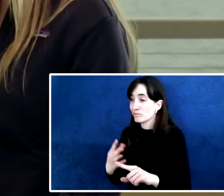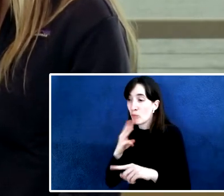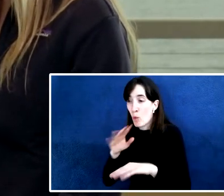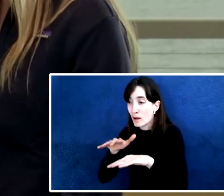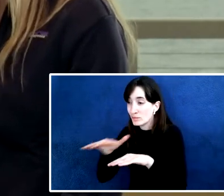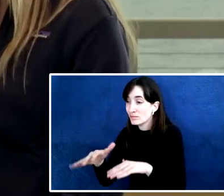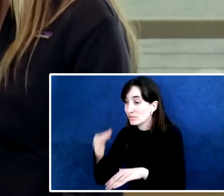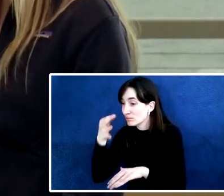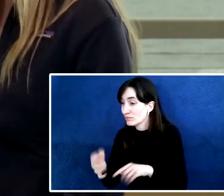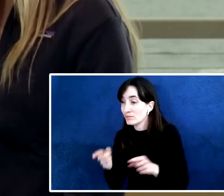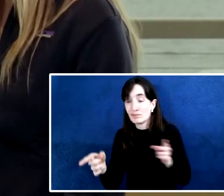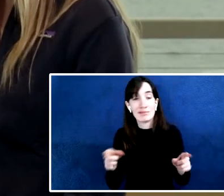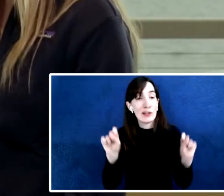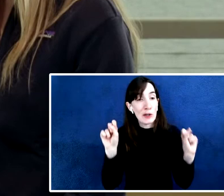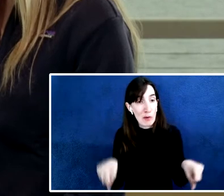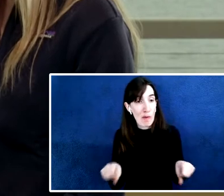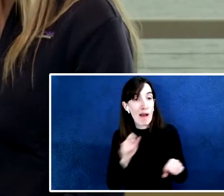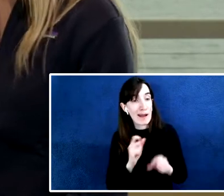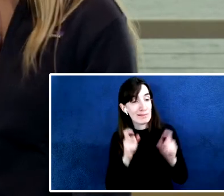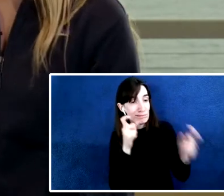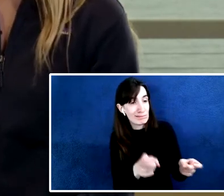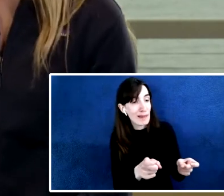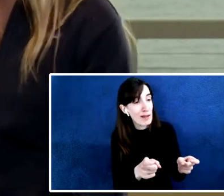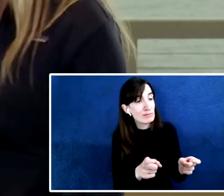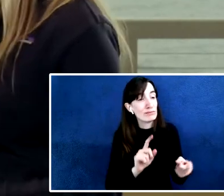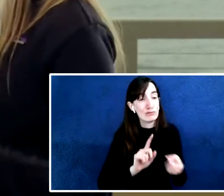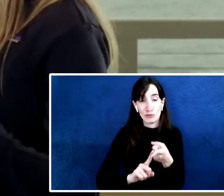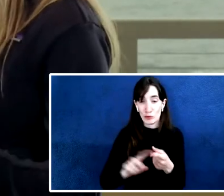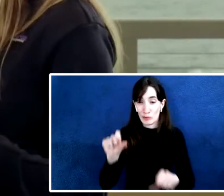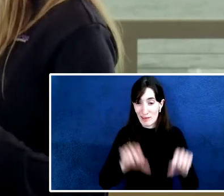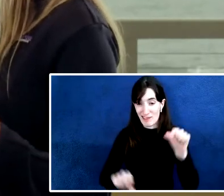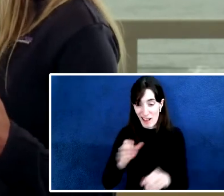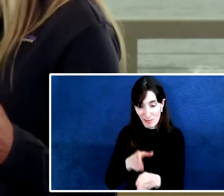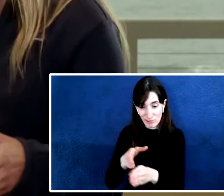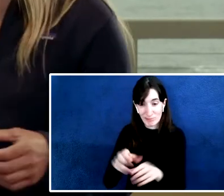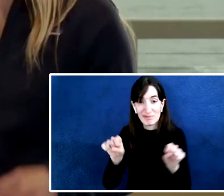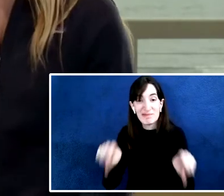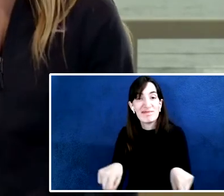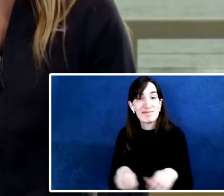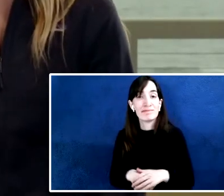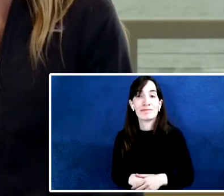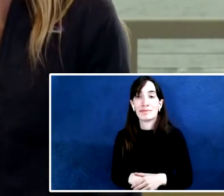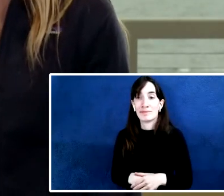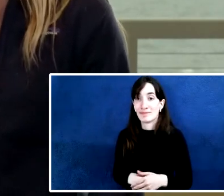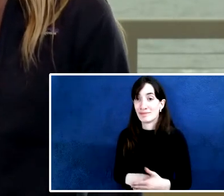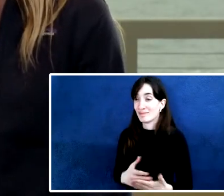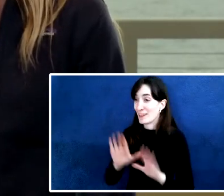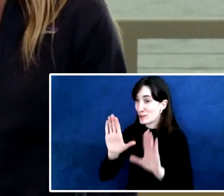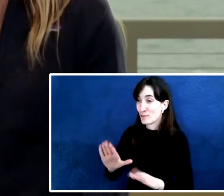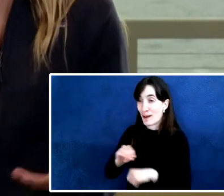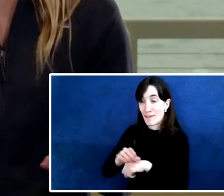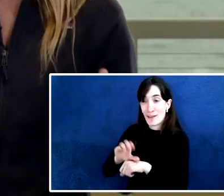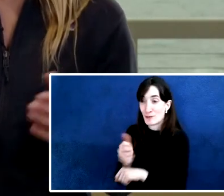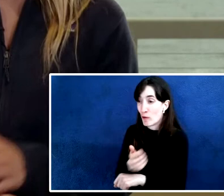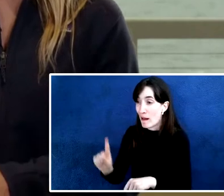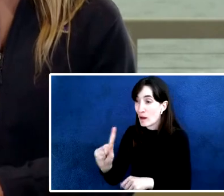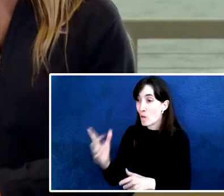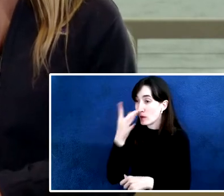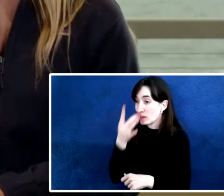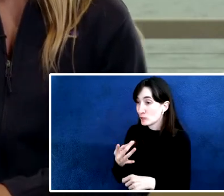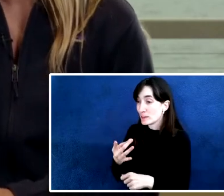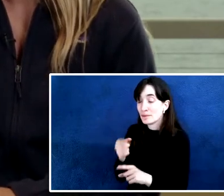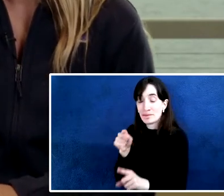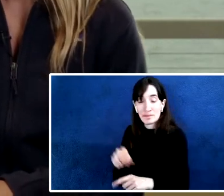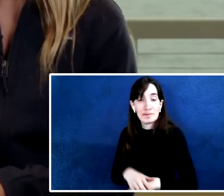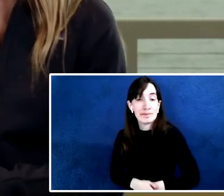science when you're doing that. It's awesome. That sounds like great advice for anyone that's interested. And anyone in